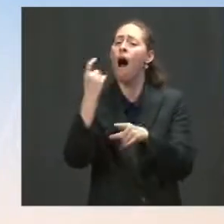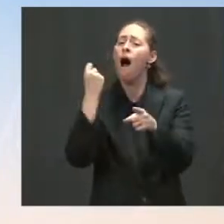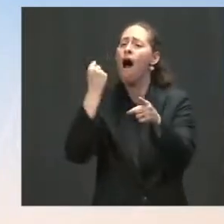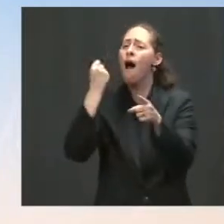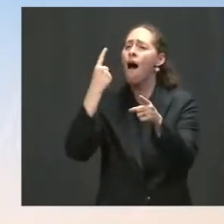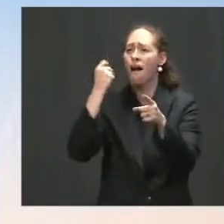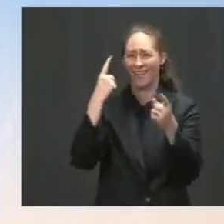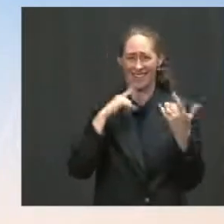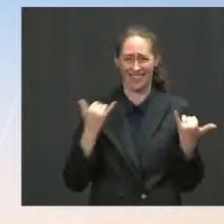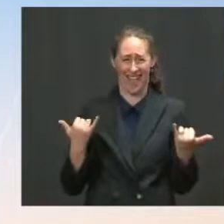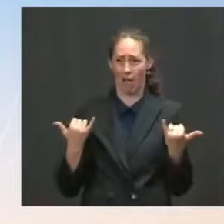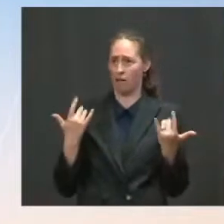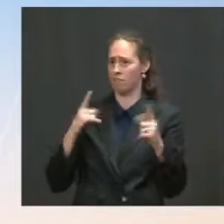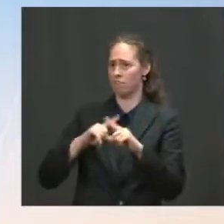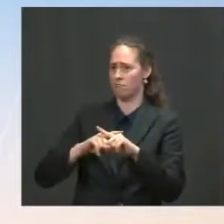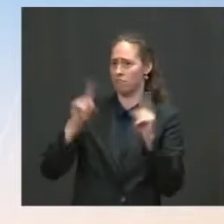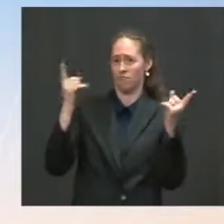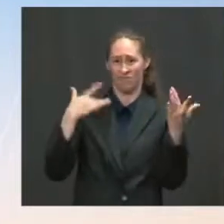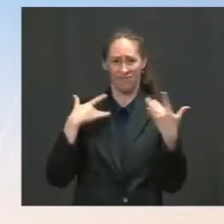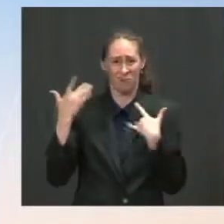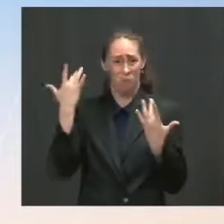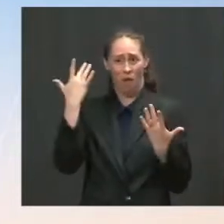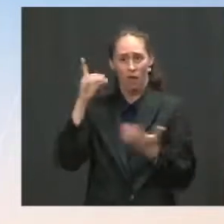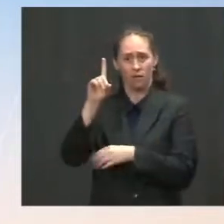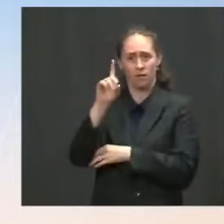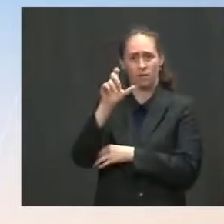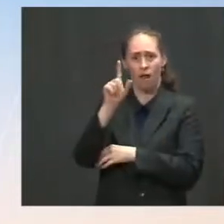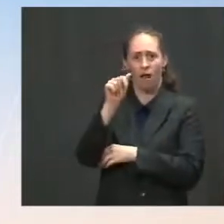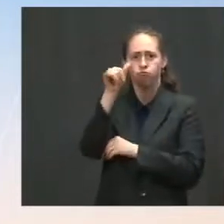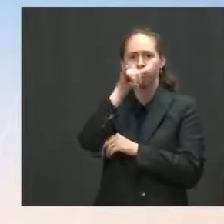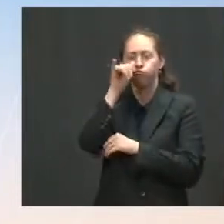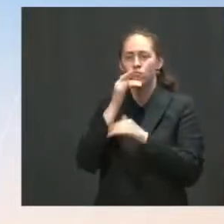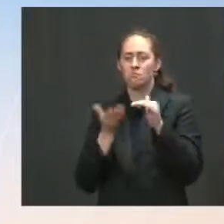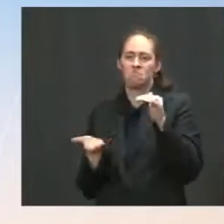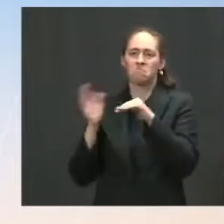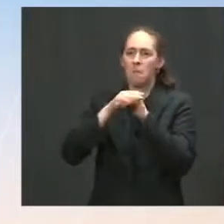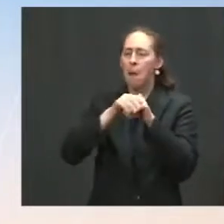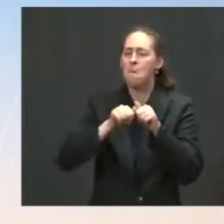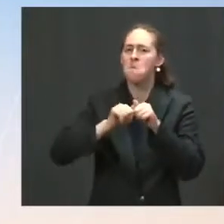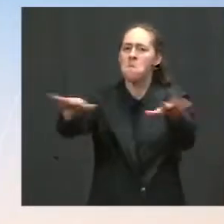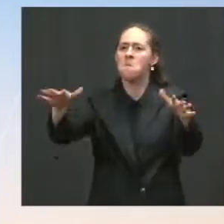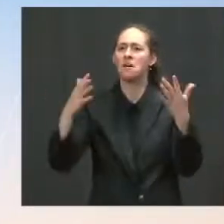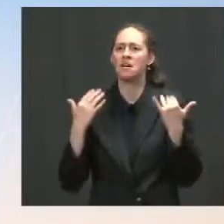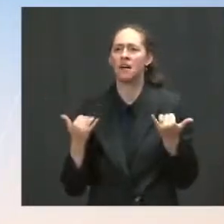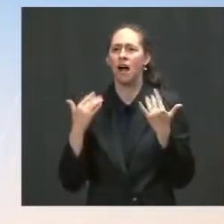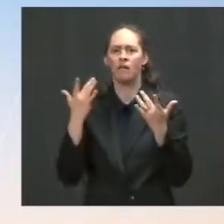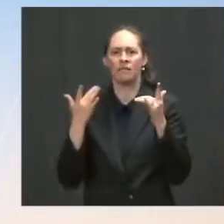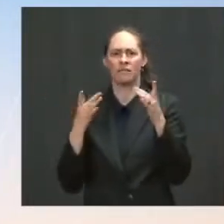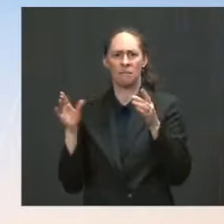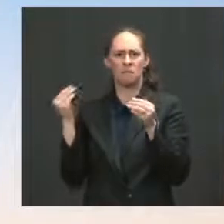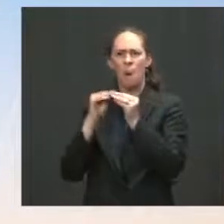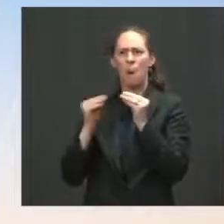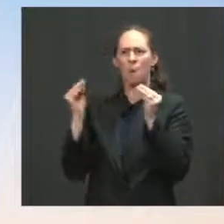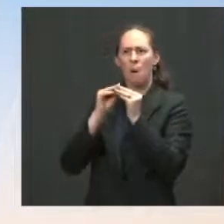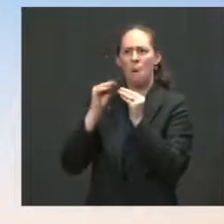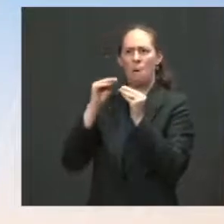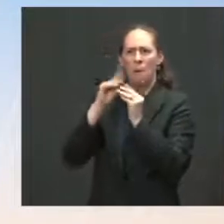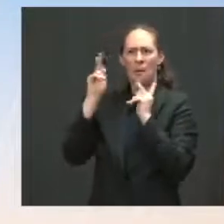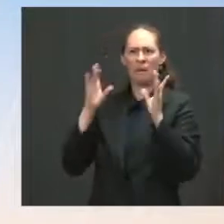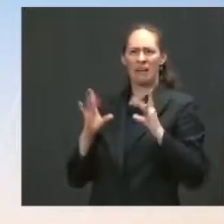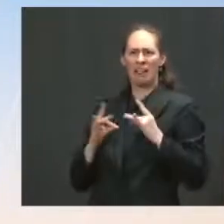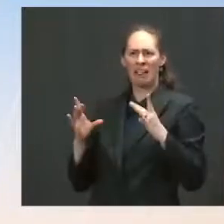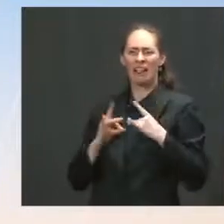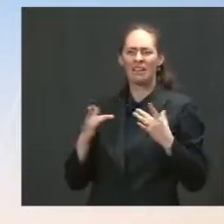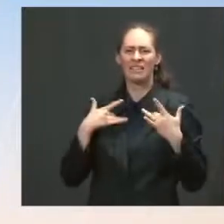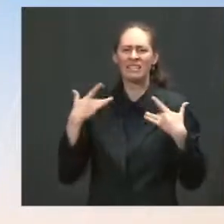large numbers of unvaccinated individuals, where there are growing case numbers, is certainly something that has raised the alarm for us. It has raised the alarm for members